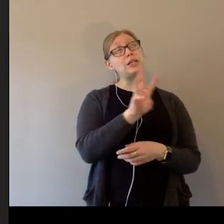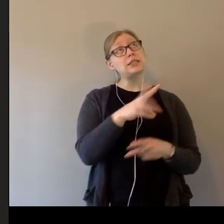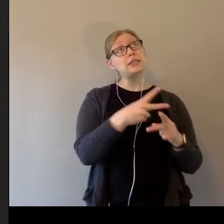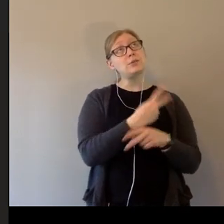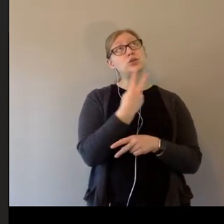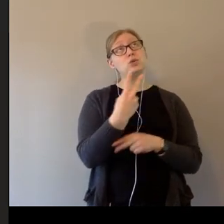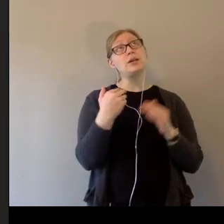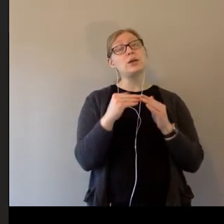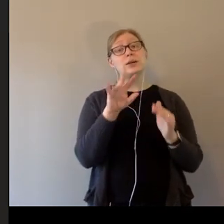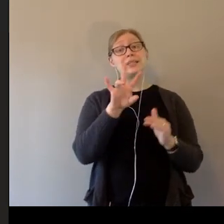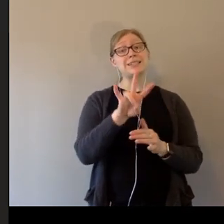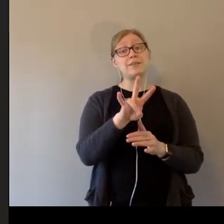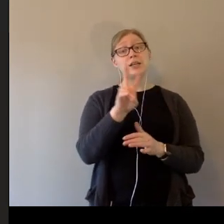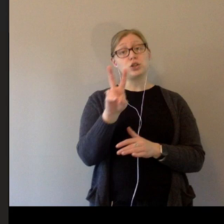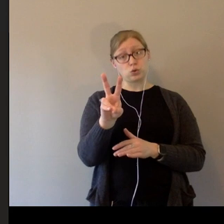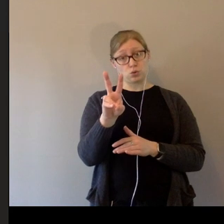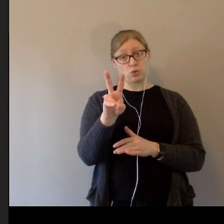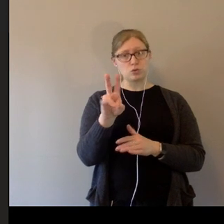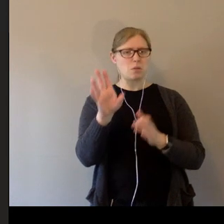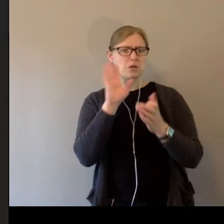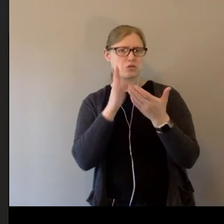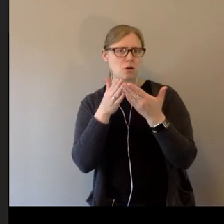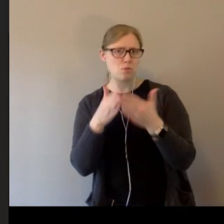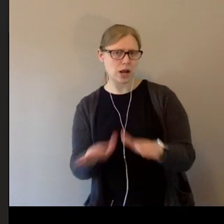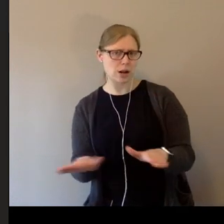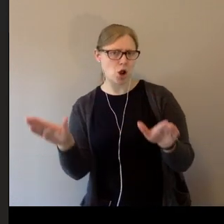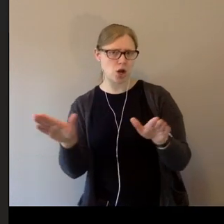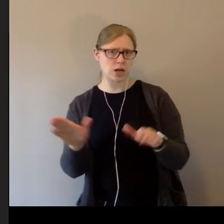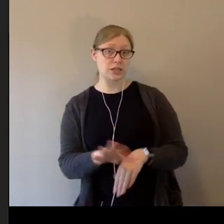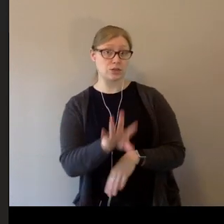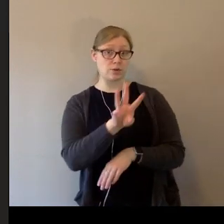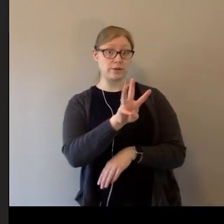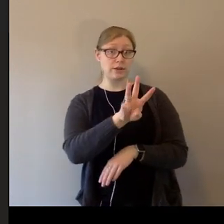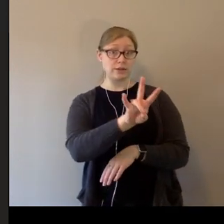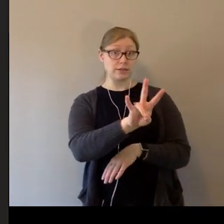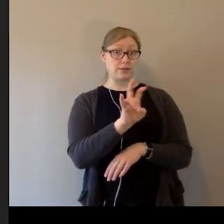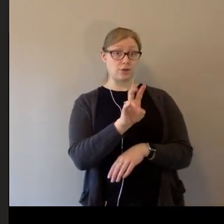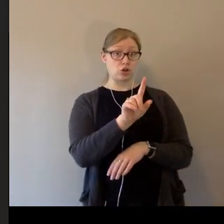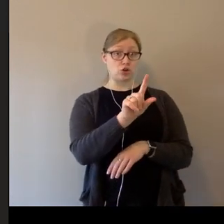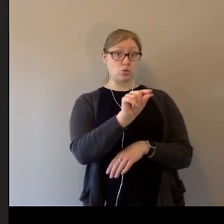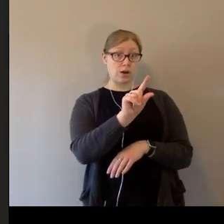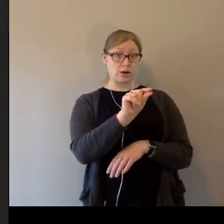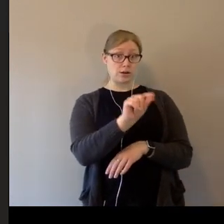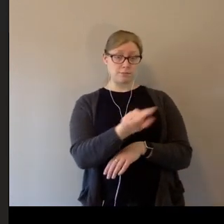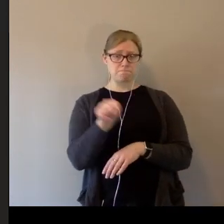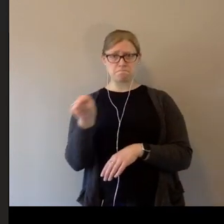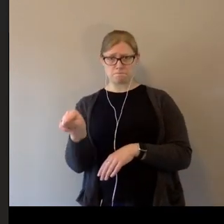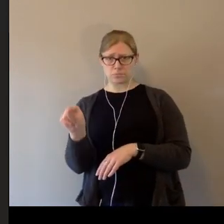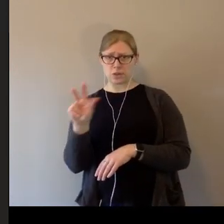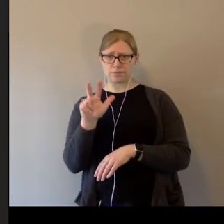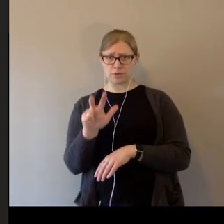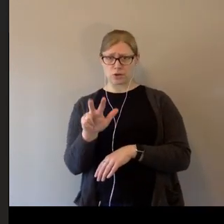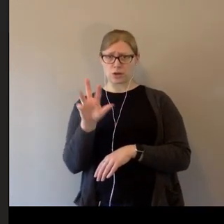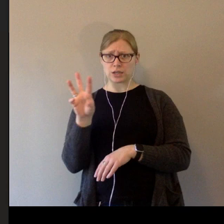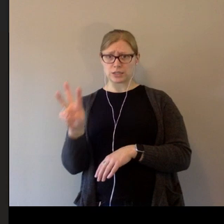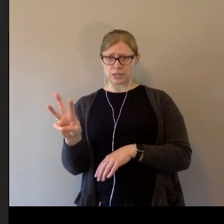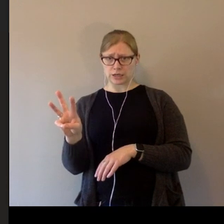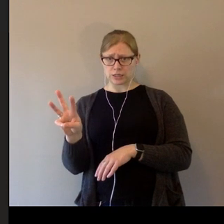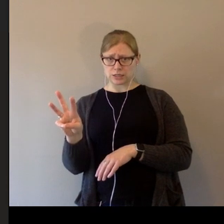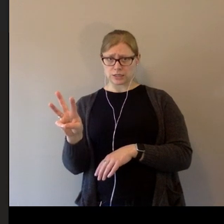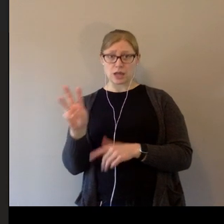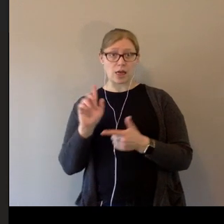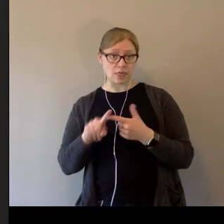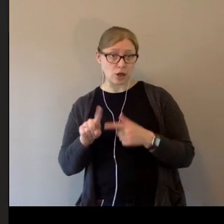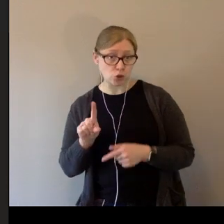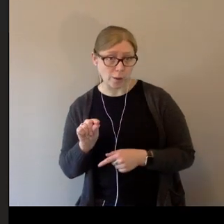be, I'm going to break this apart. 720, I'm going to say, okay, 36, and that would be 20.